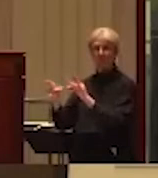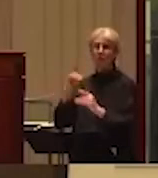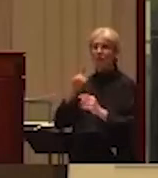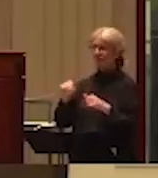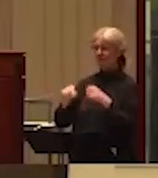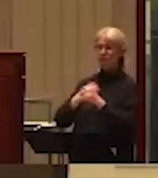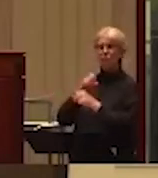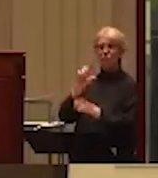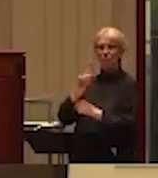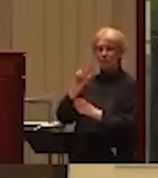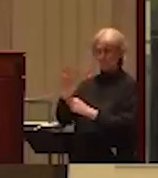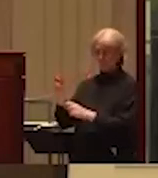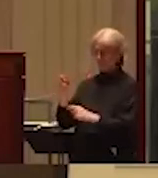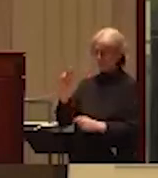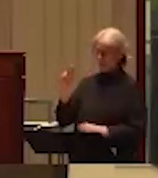Thank you.